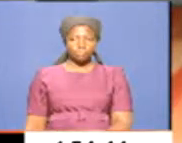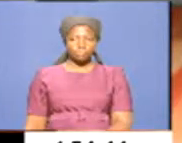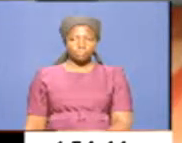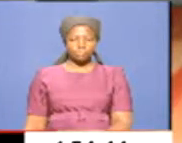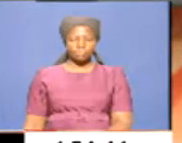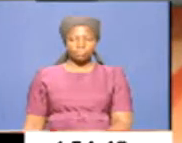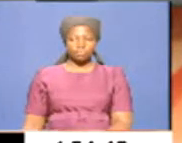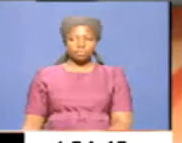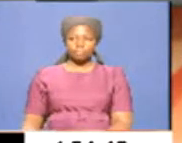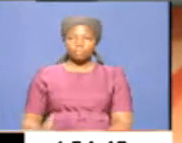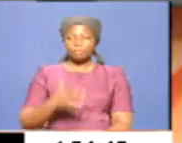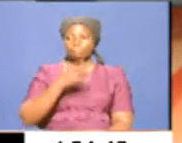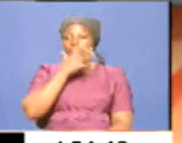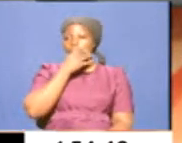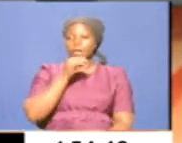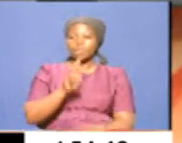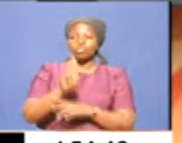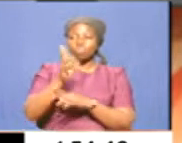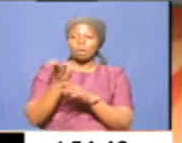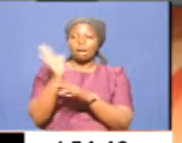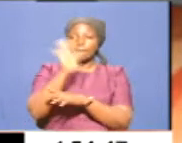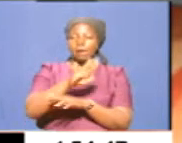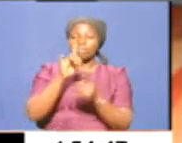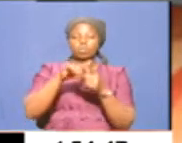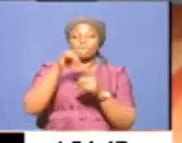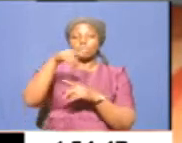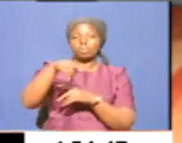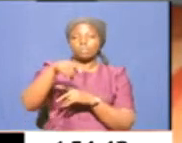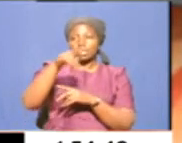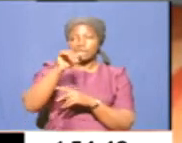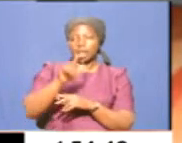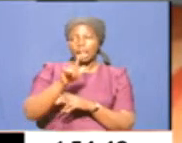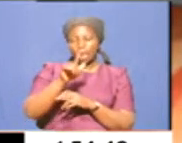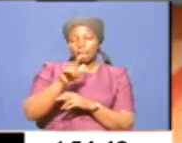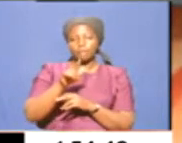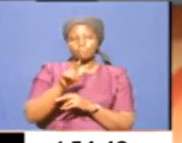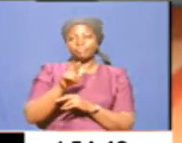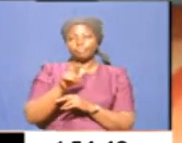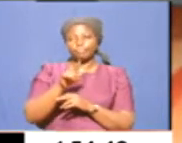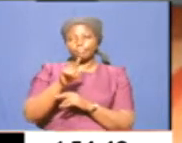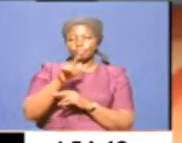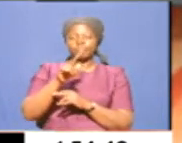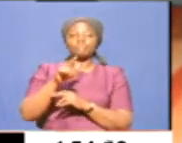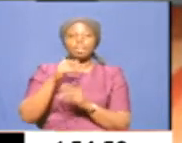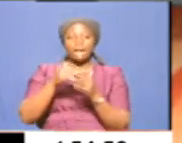Manchester United return to Premier League action after the international break with an away trip to